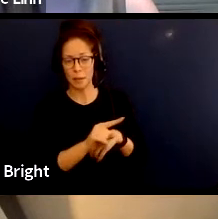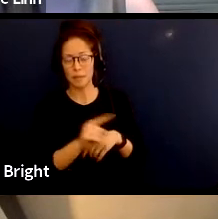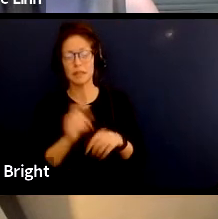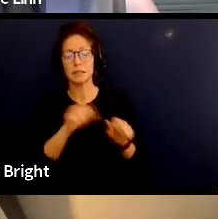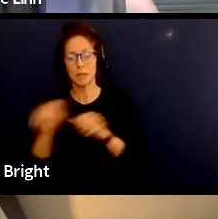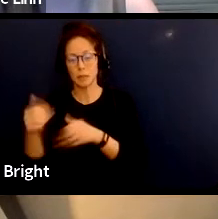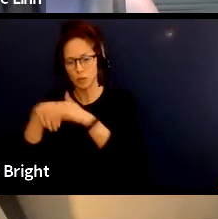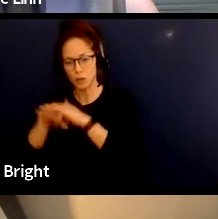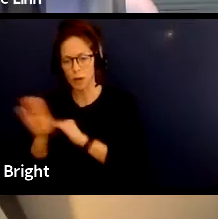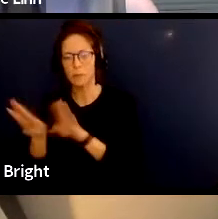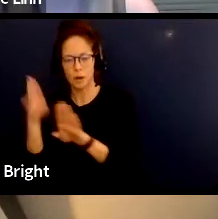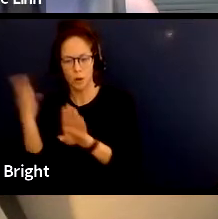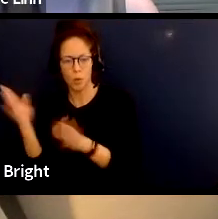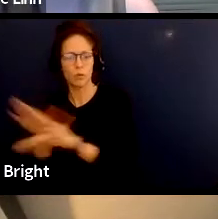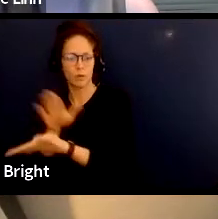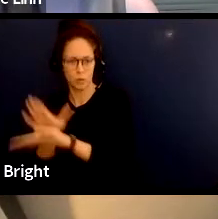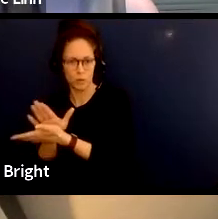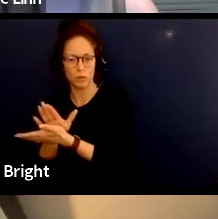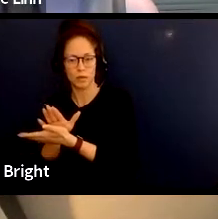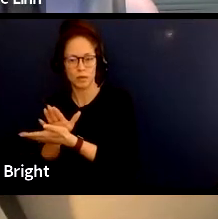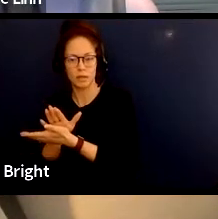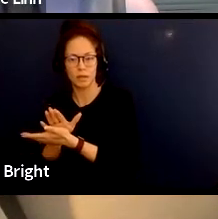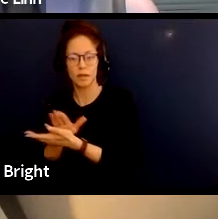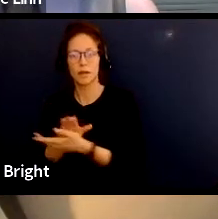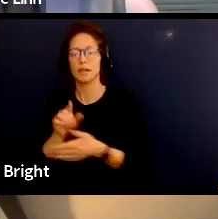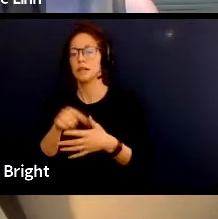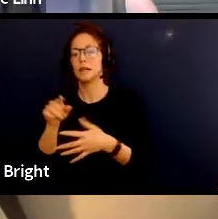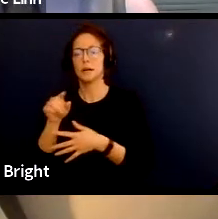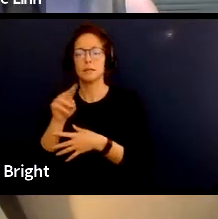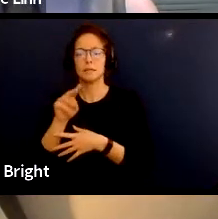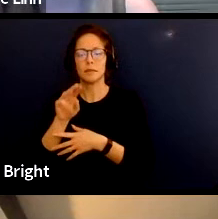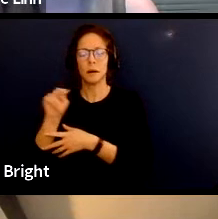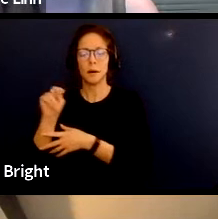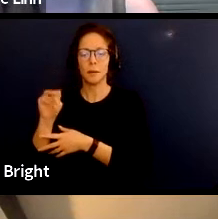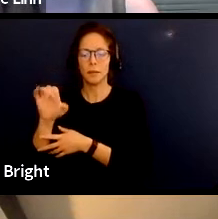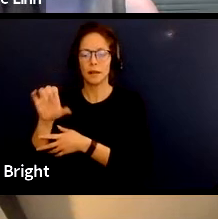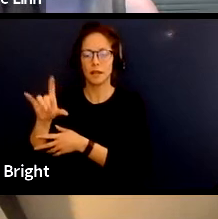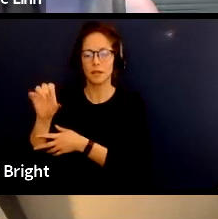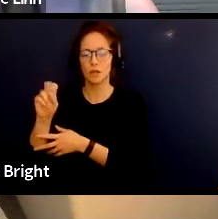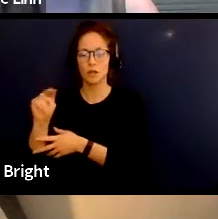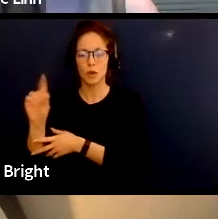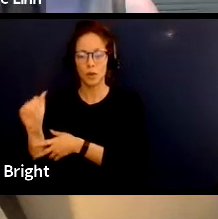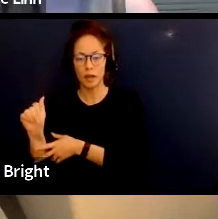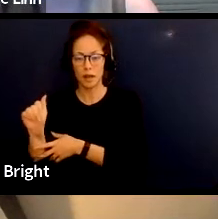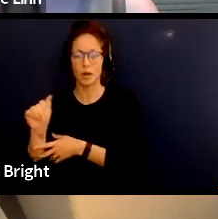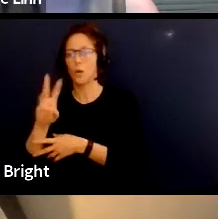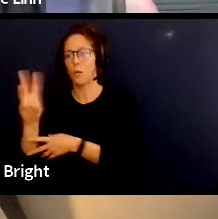Arizona, California, Colorado, Massachusetts, Minnesota, Oregon, and West Virginia.